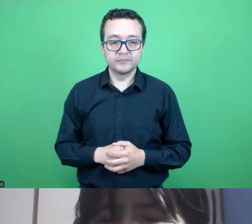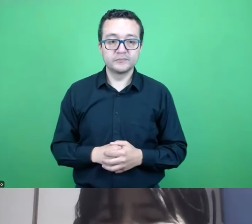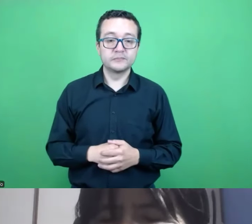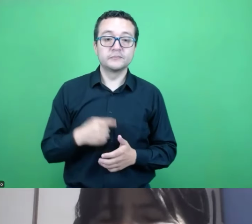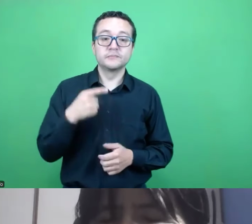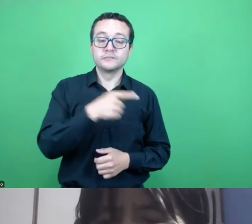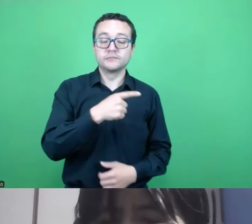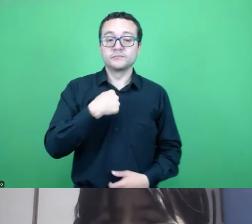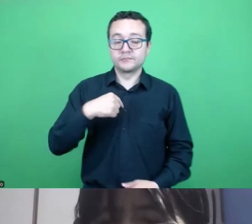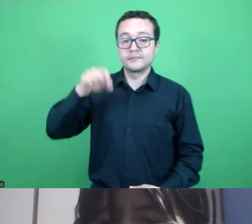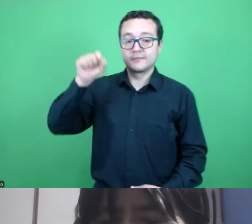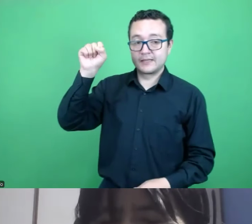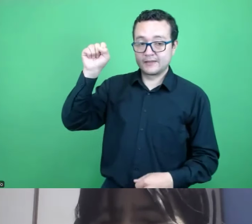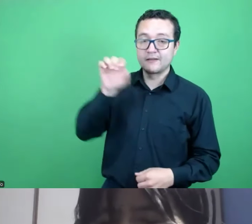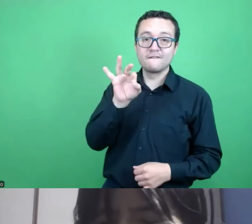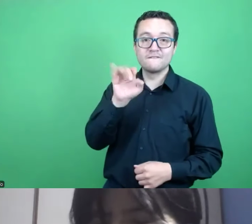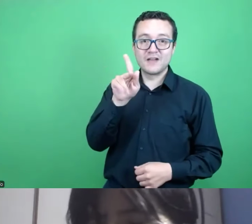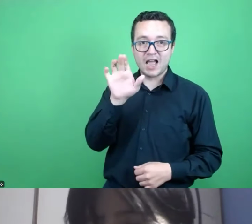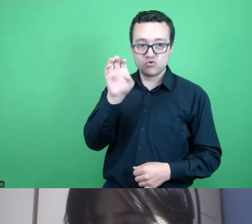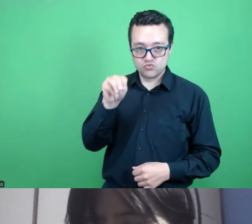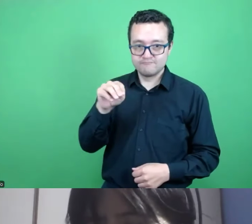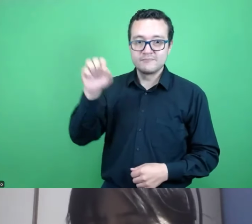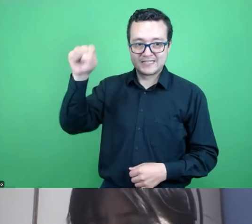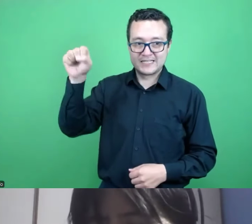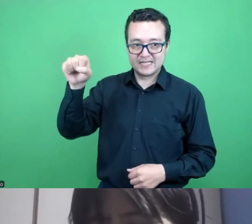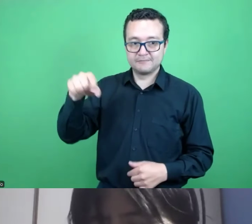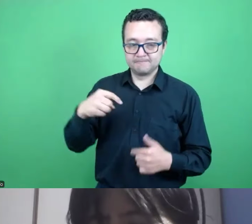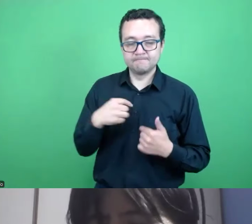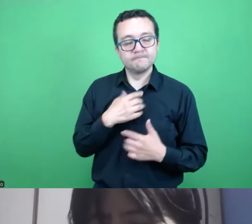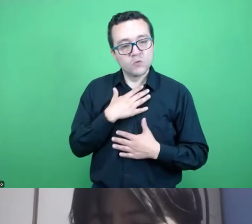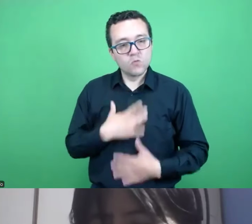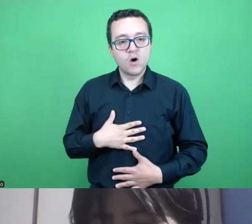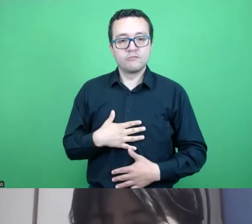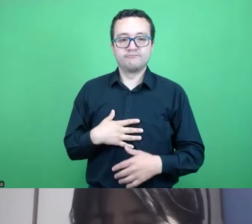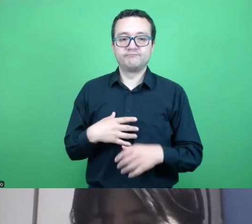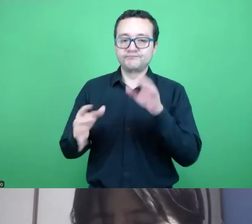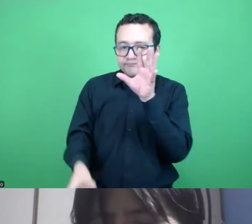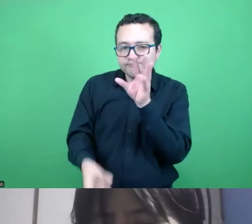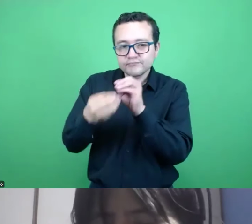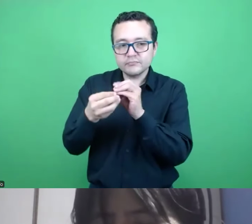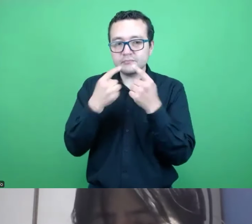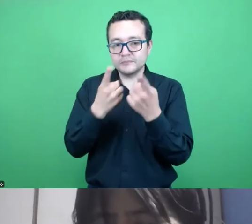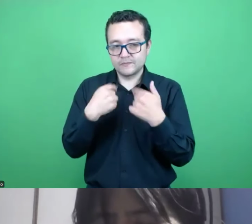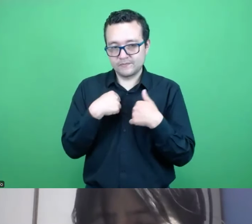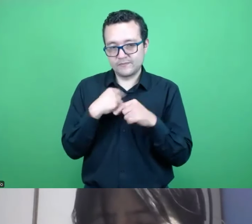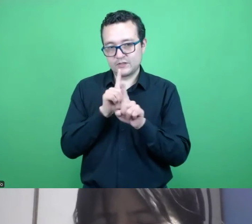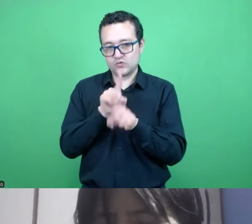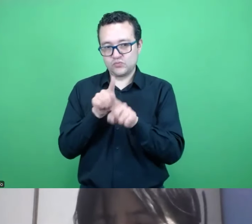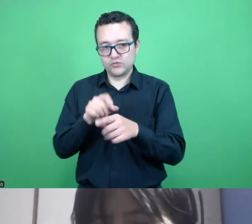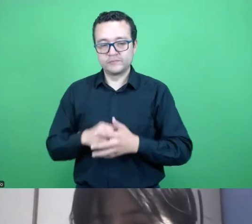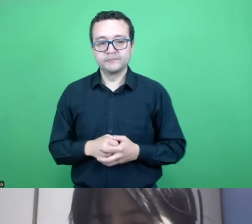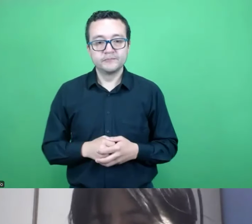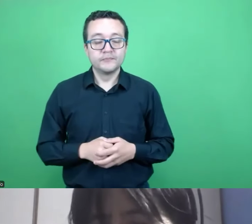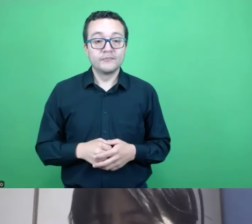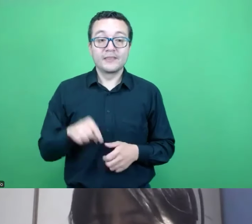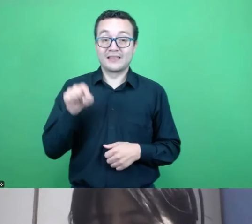menambahkan I dan just want merespon to add pertanyaan tadi ya, and to apa yang paling respond to urgent. these questions, Saya what are kira the most urgent? kita I semua yang think paling